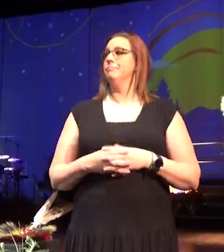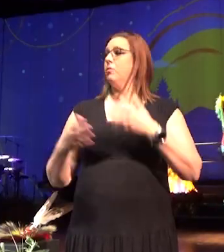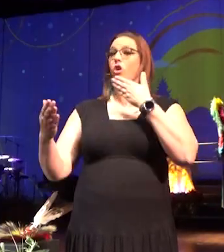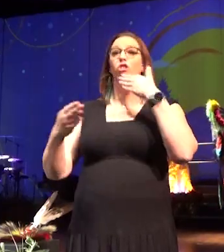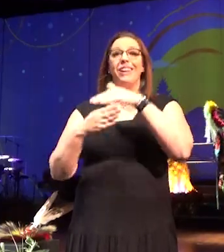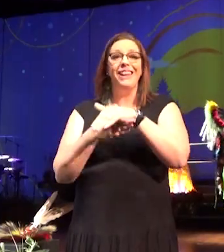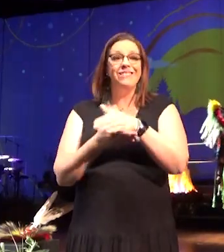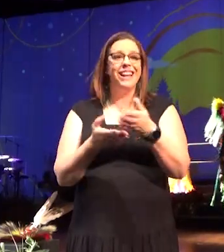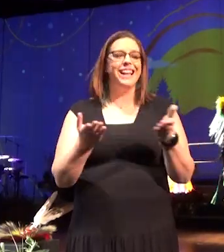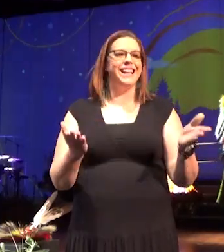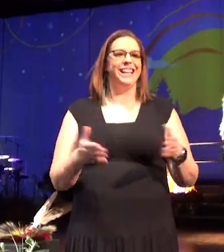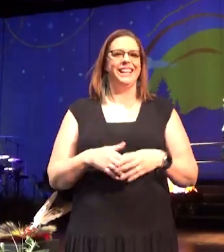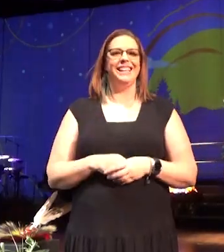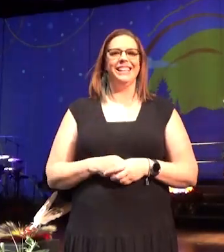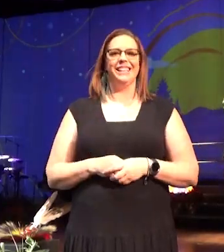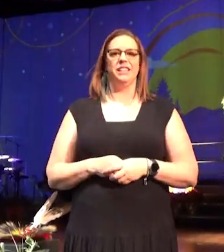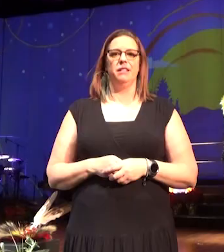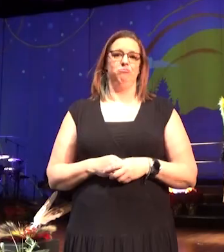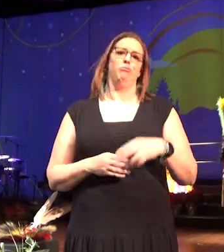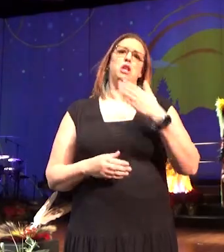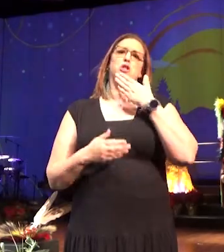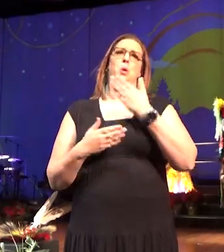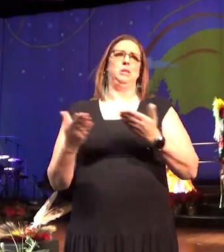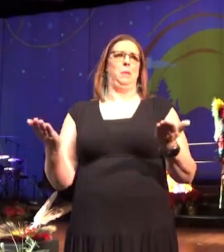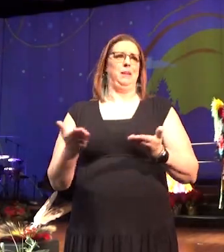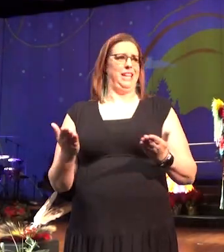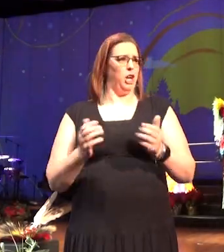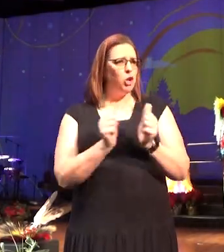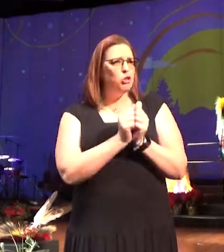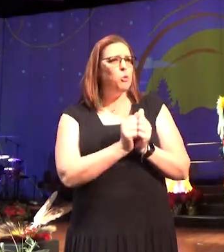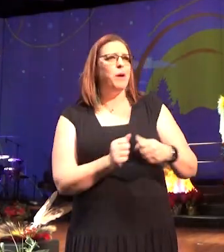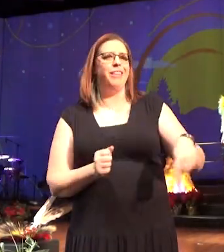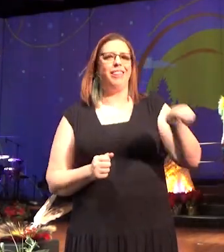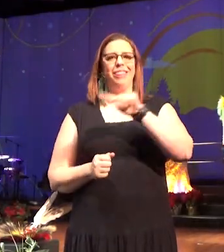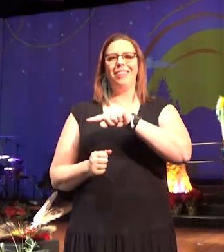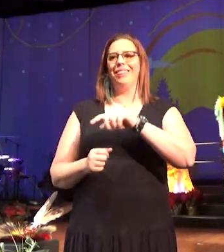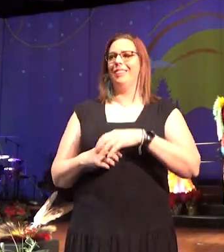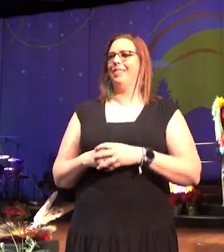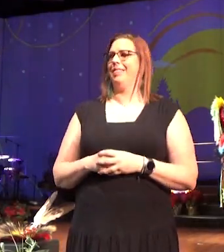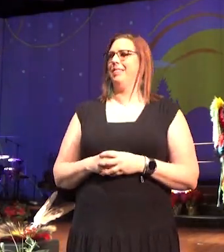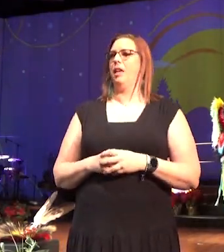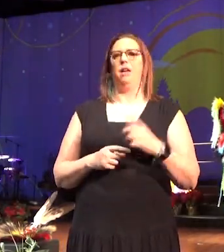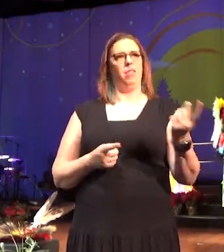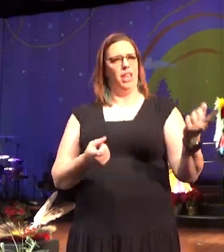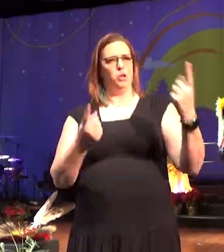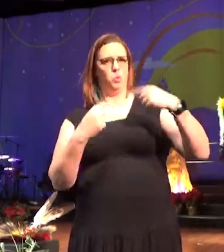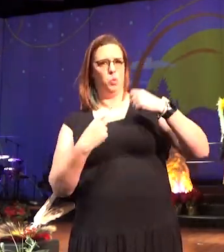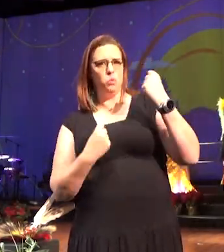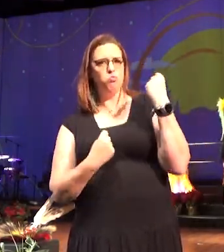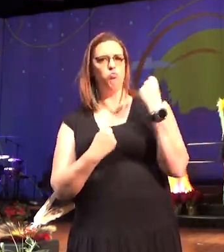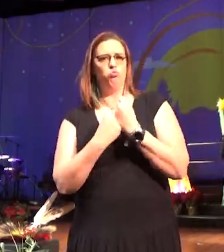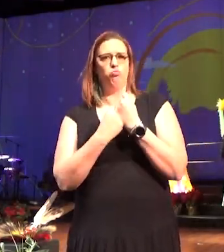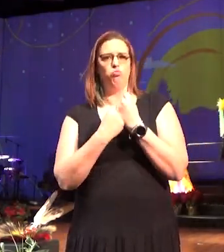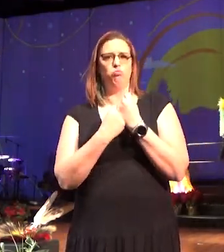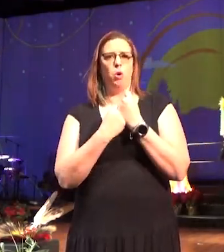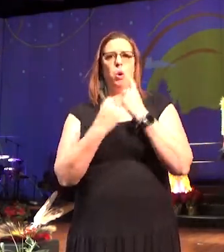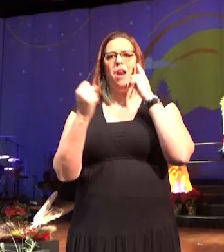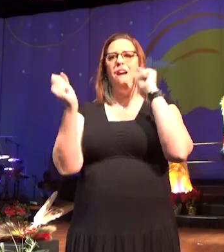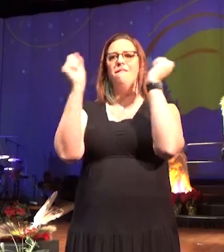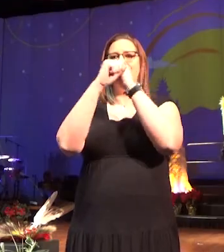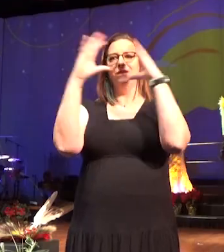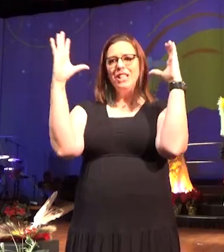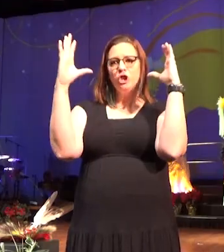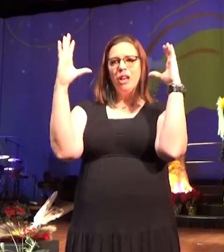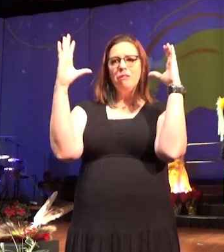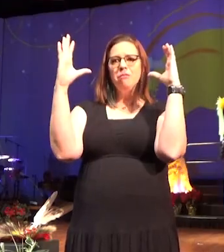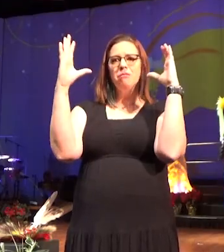Good evening, everybody. It's good to be here with all of you to come and support a vision